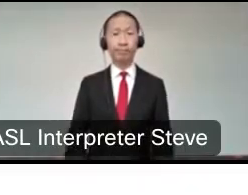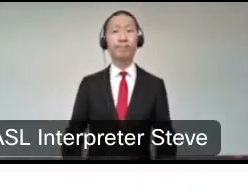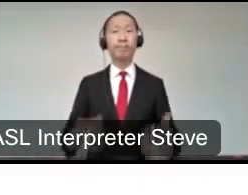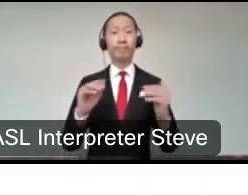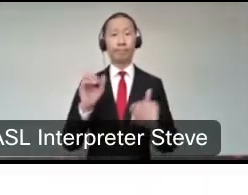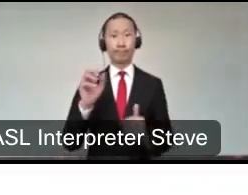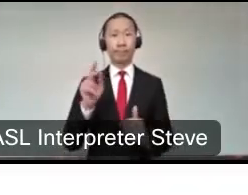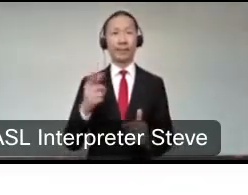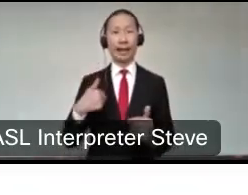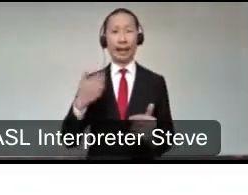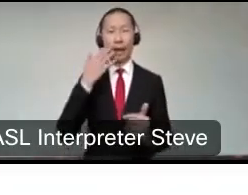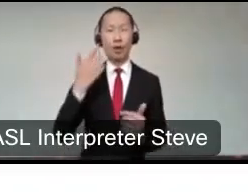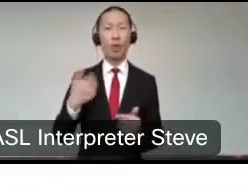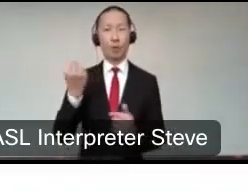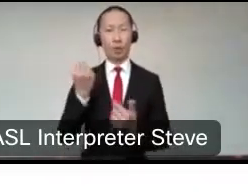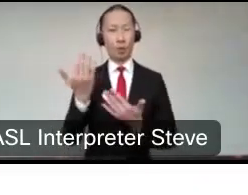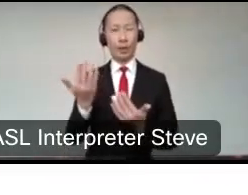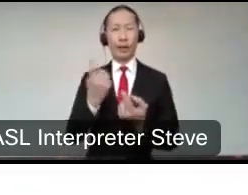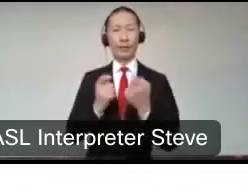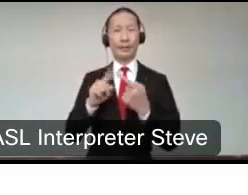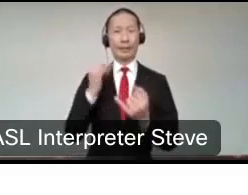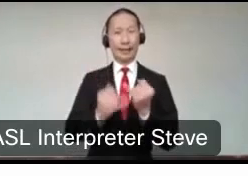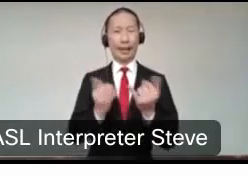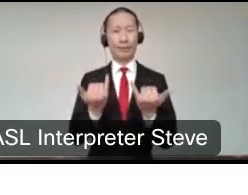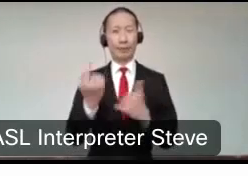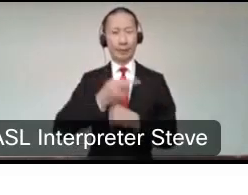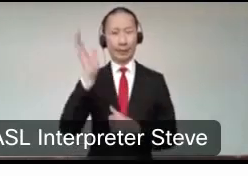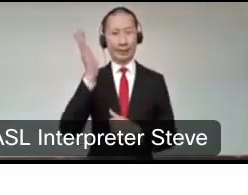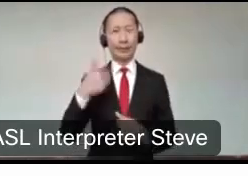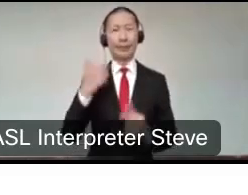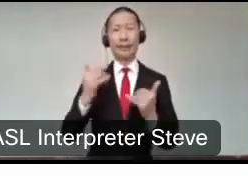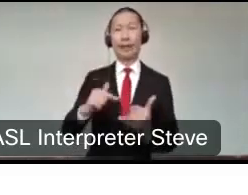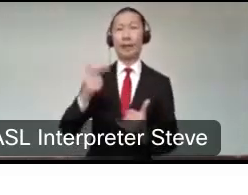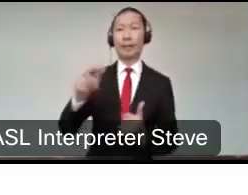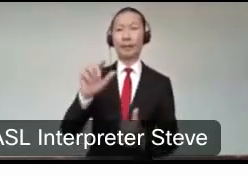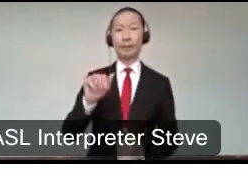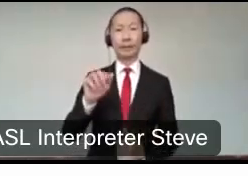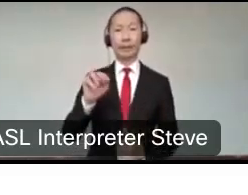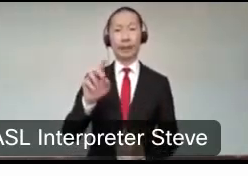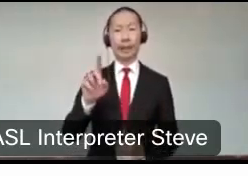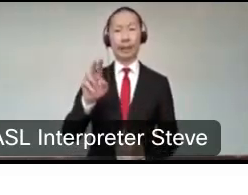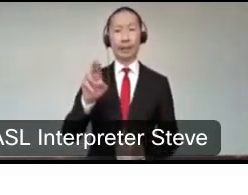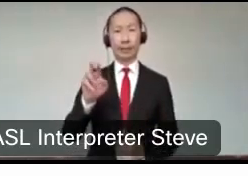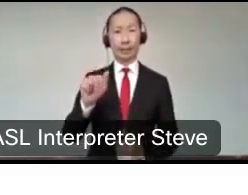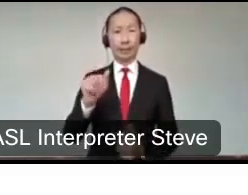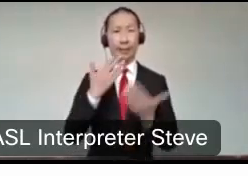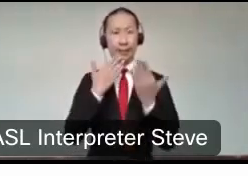Okay. Oh, I know we were holding questions until the end of today's webinar. So I will pass it back to Andrea at this time. Thank you so